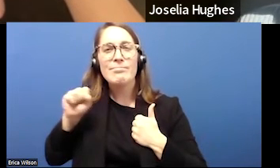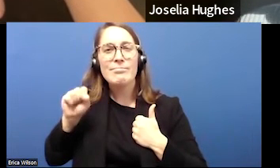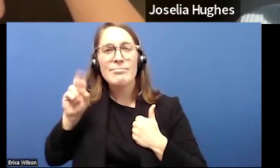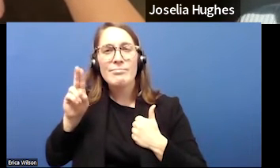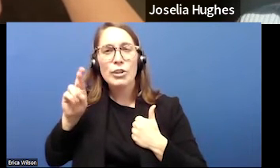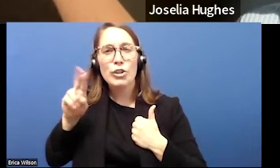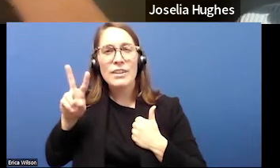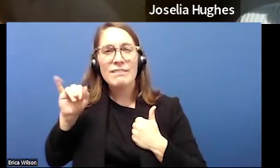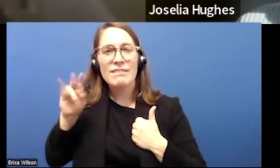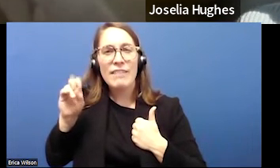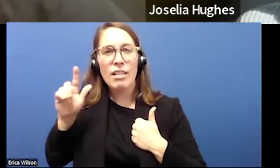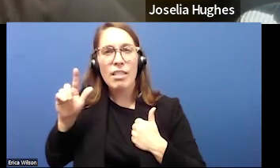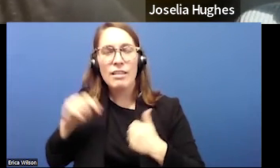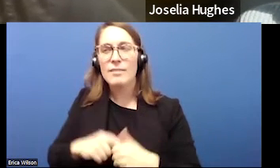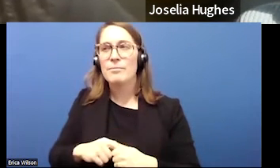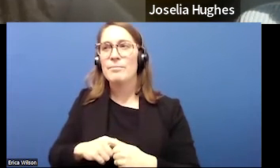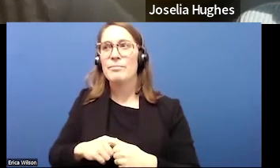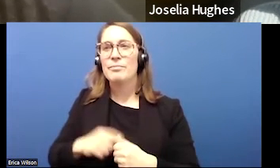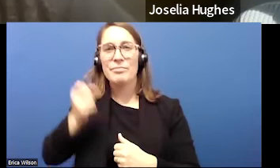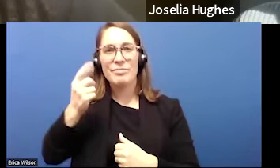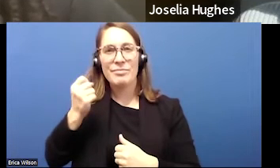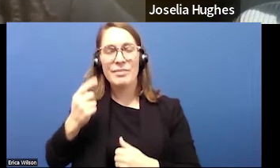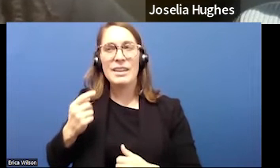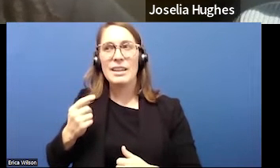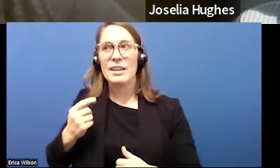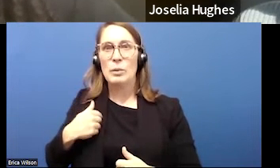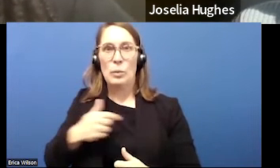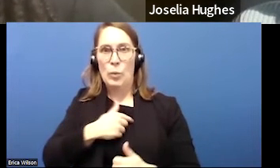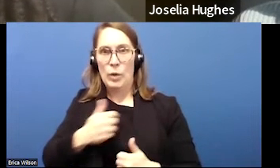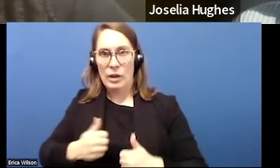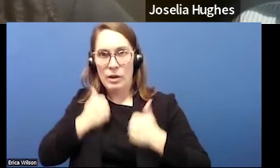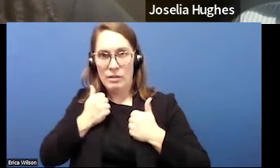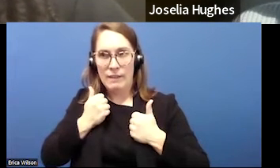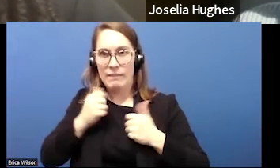we live at different places at different times that collide.